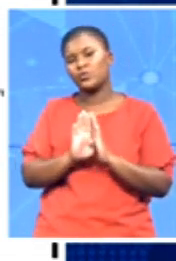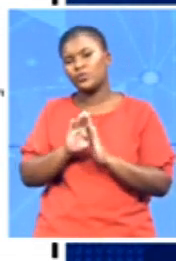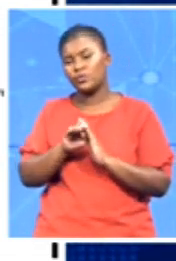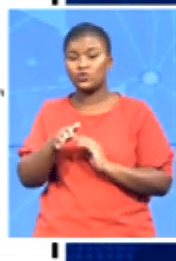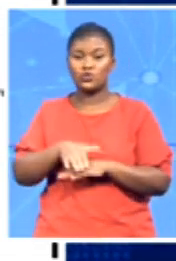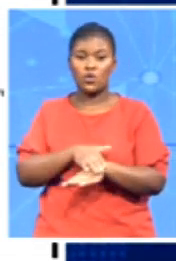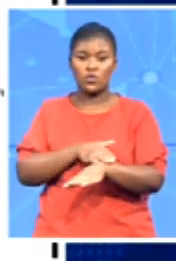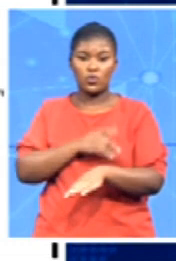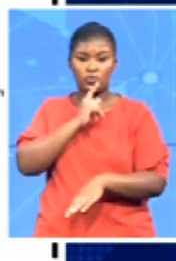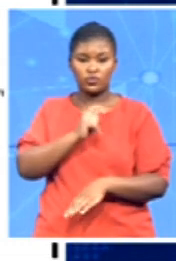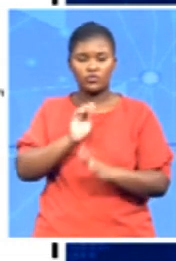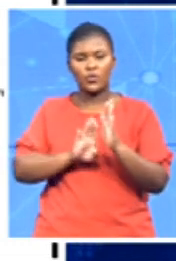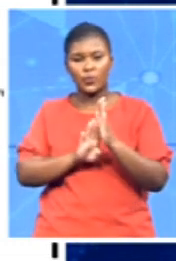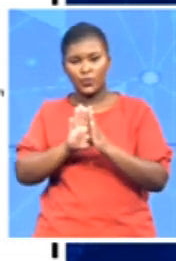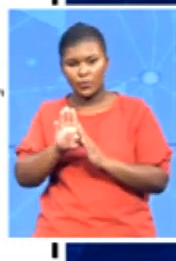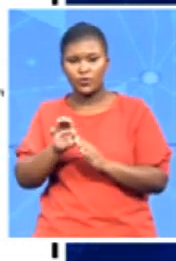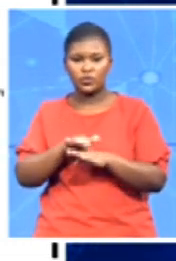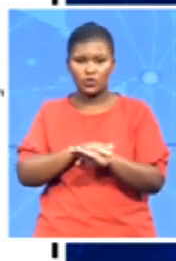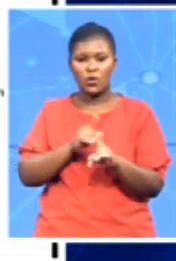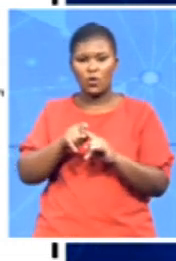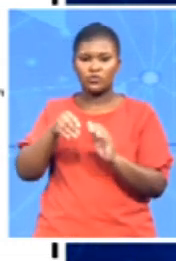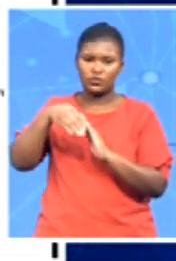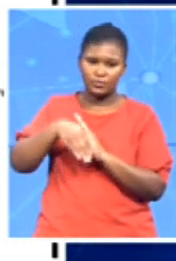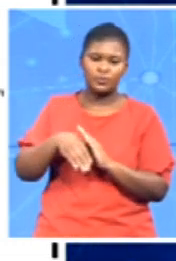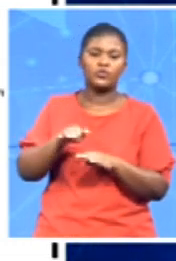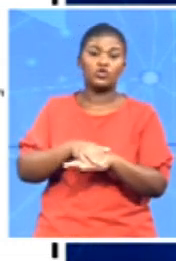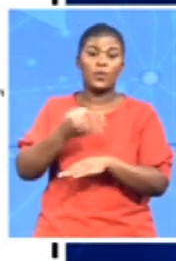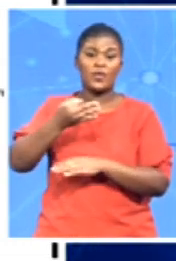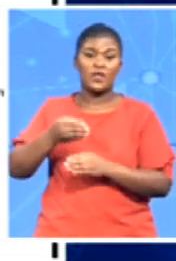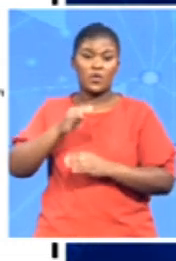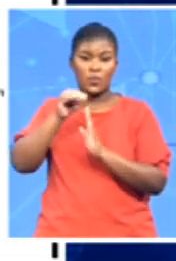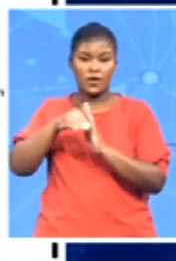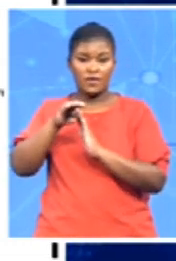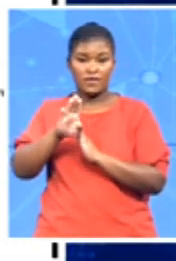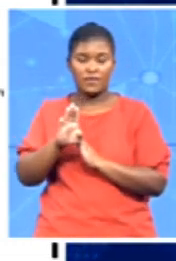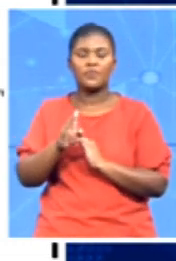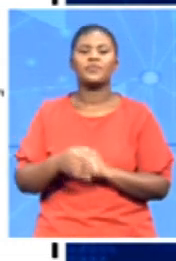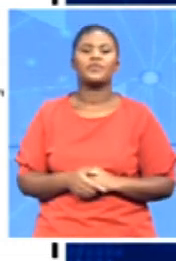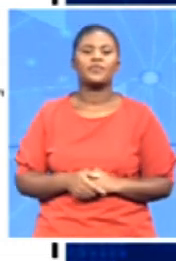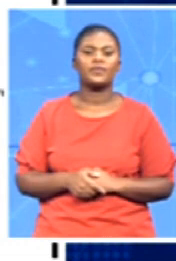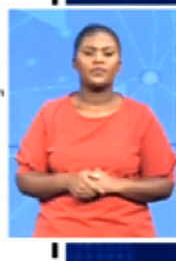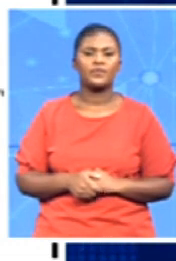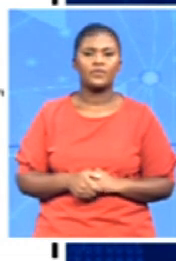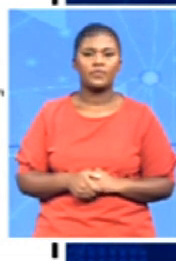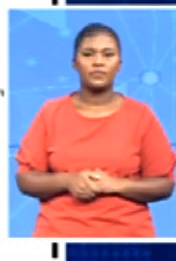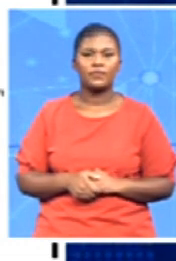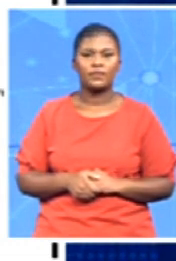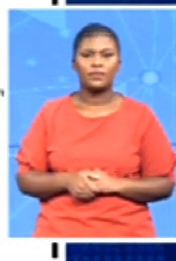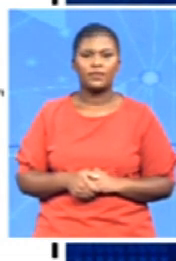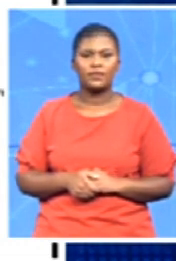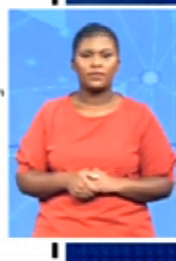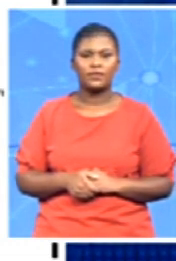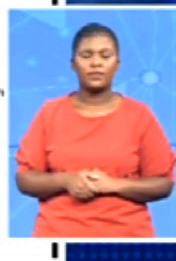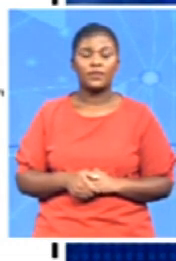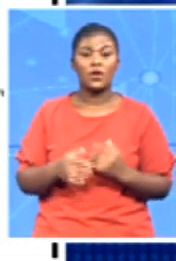and it decreased slower, and it seemed to have gone on for more. I think many people on this Digicon asked us, why does the third wave seem that it's going on for so